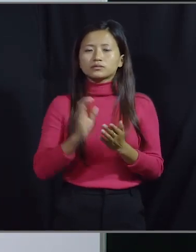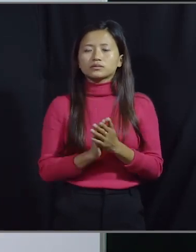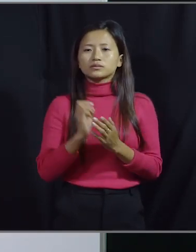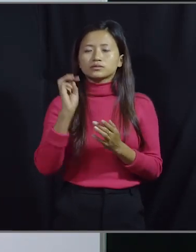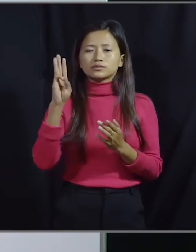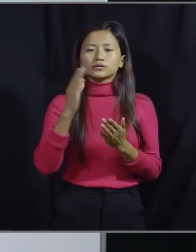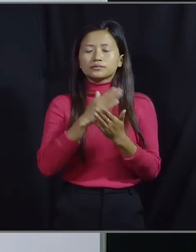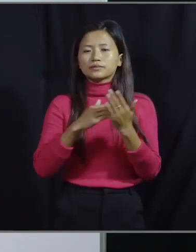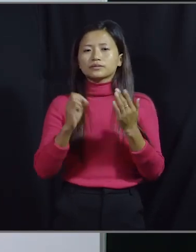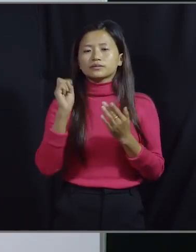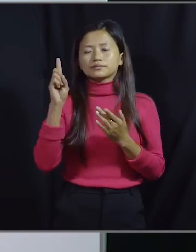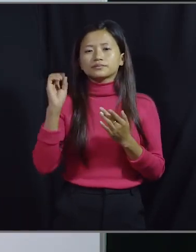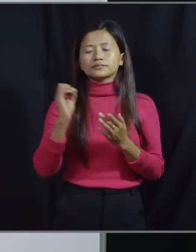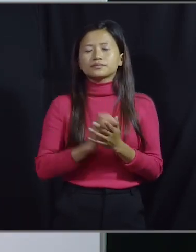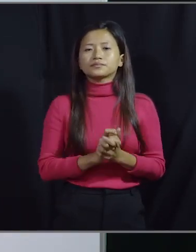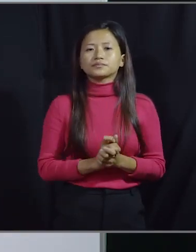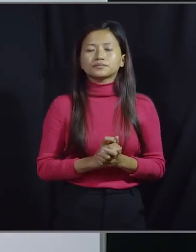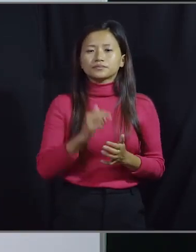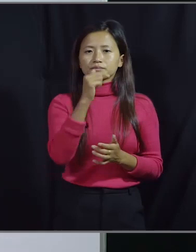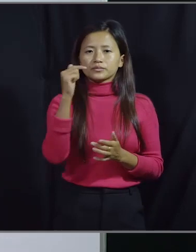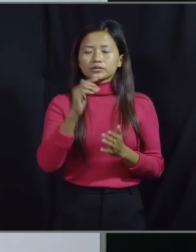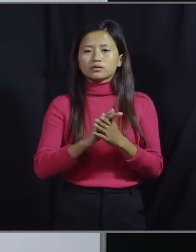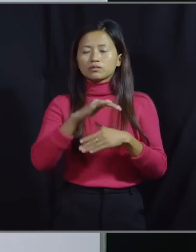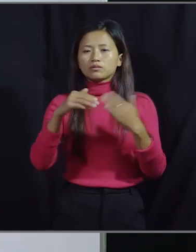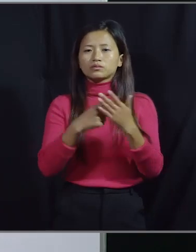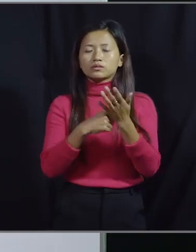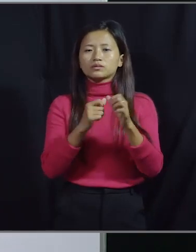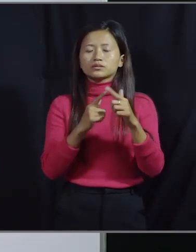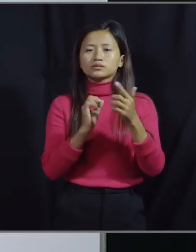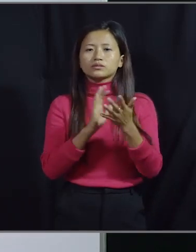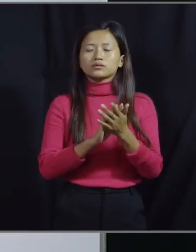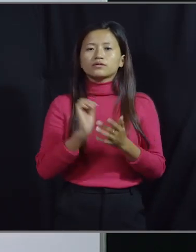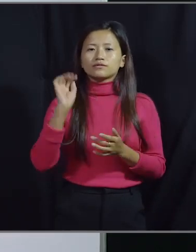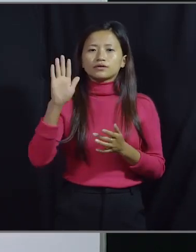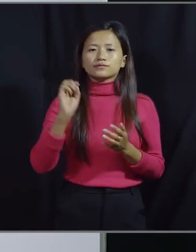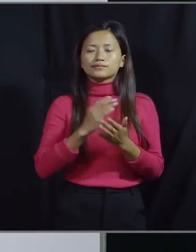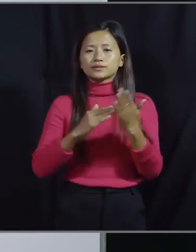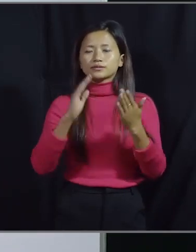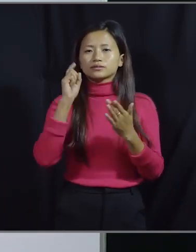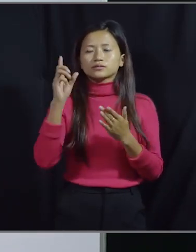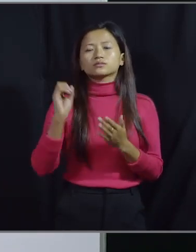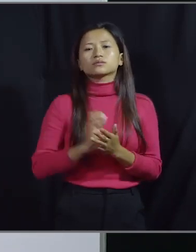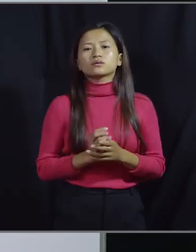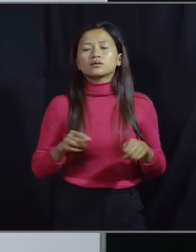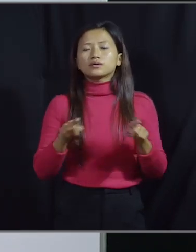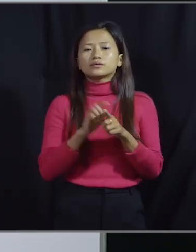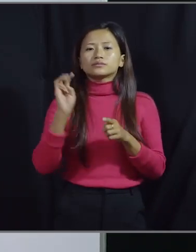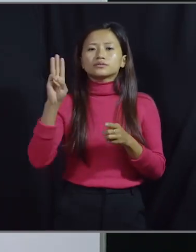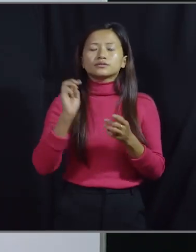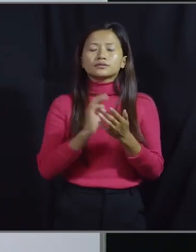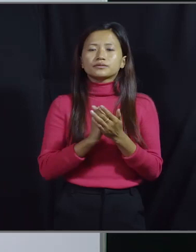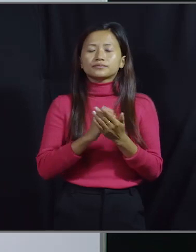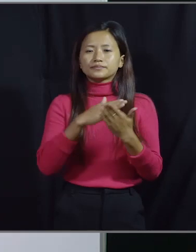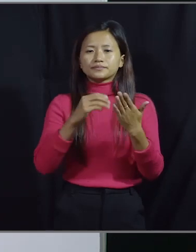3/10, and 5/10. Minus old ratio is 5/10, 3/10, and